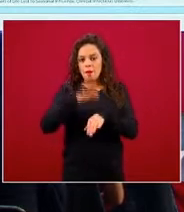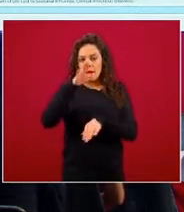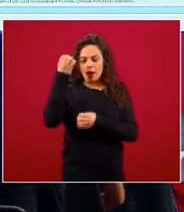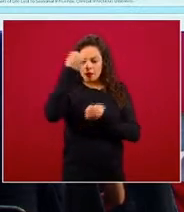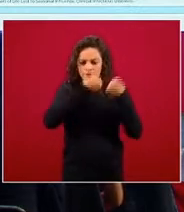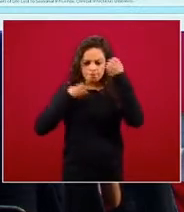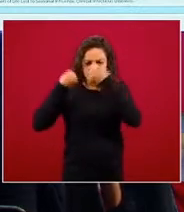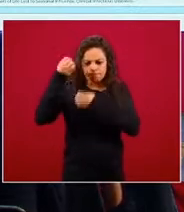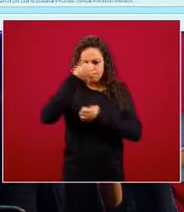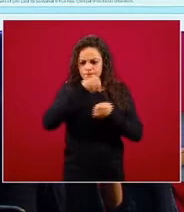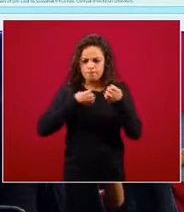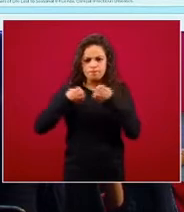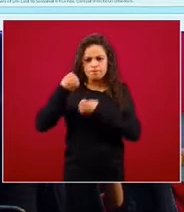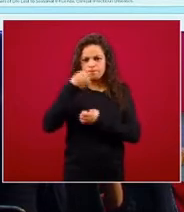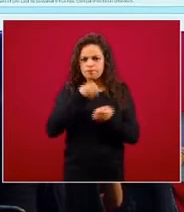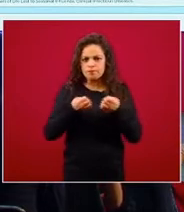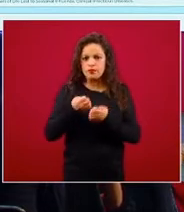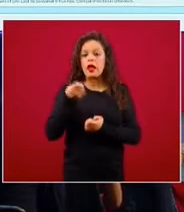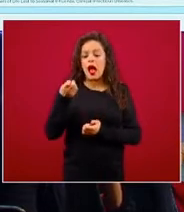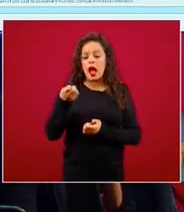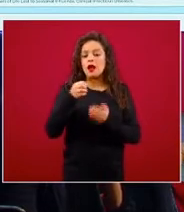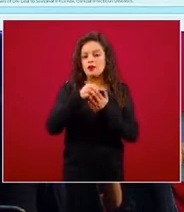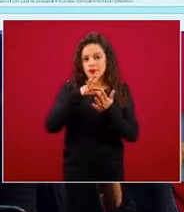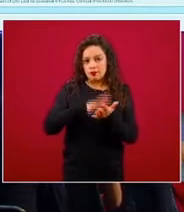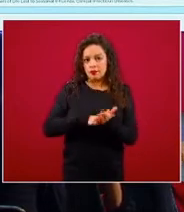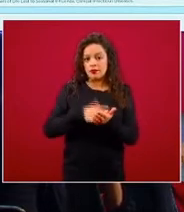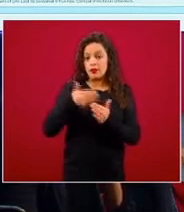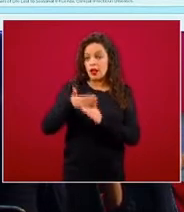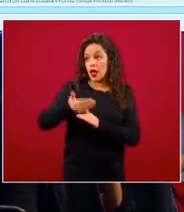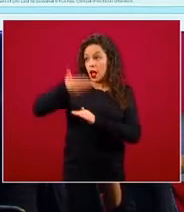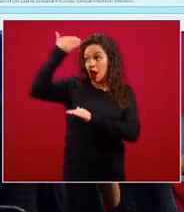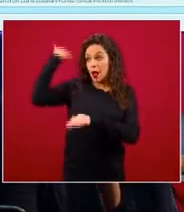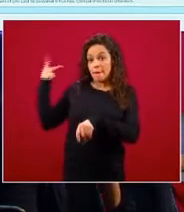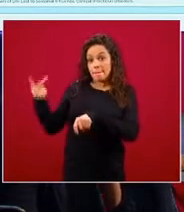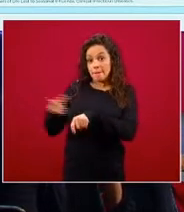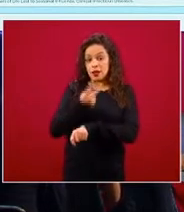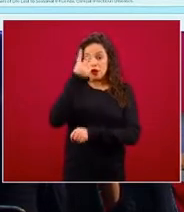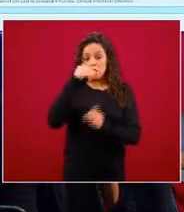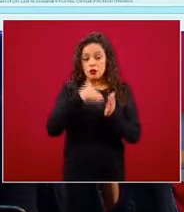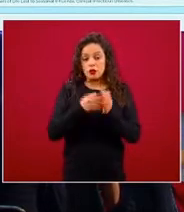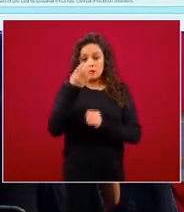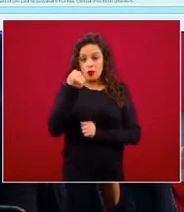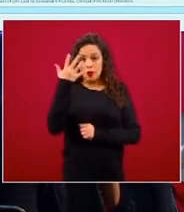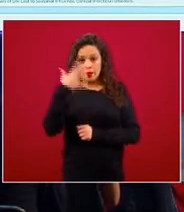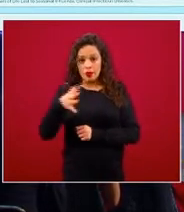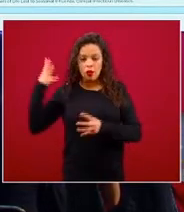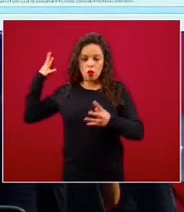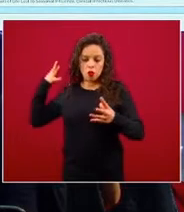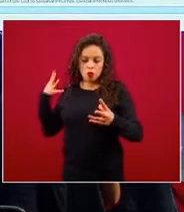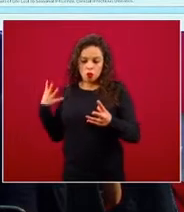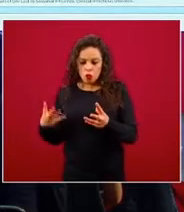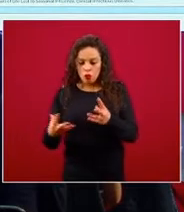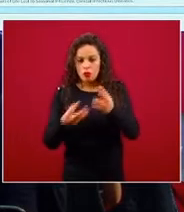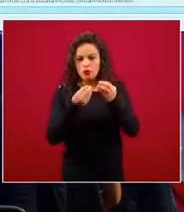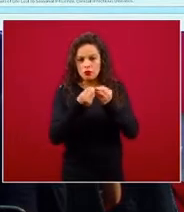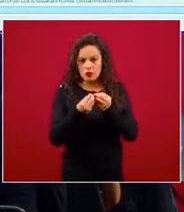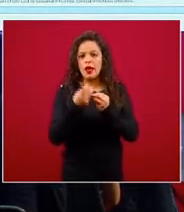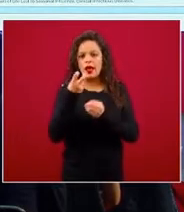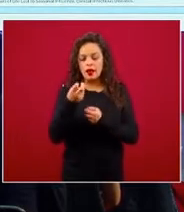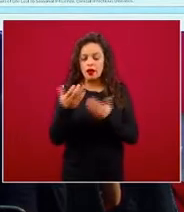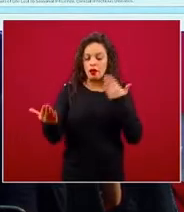in 2009 to 10. And they analyzed that information and compared it, as we saw with the bar graphs, to what had